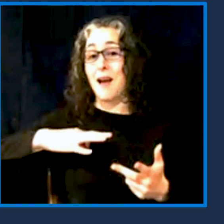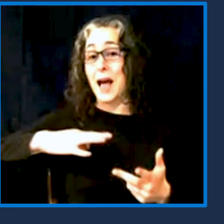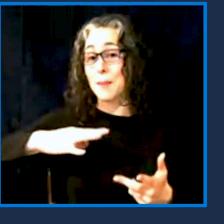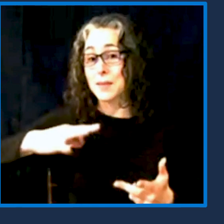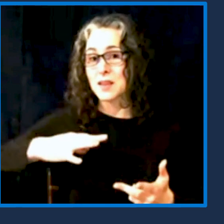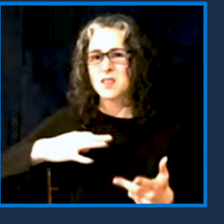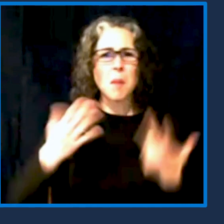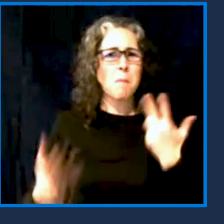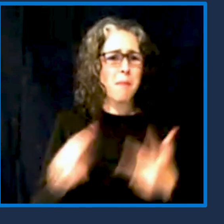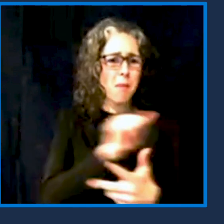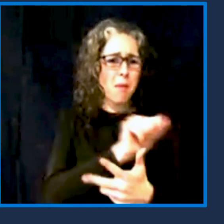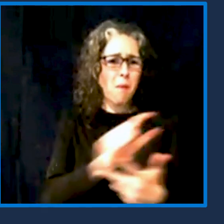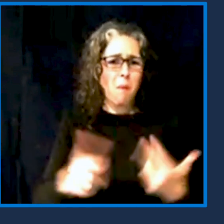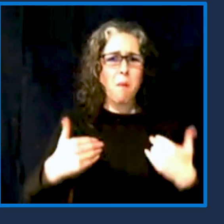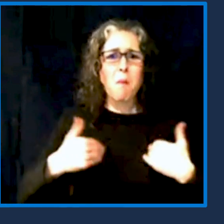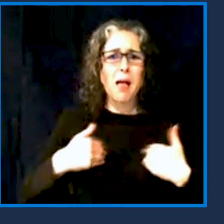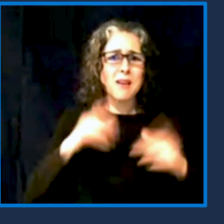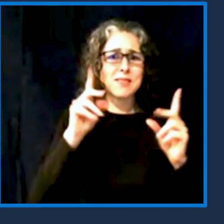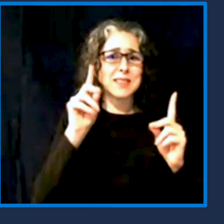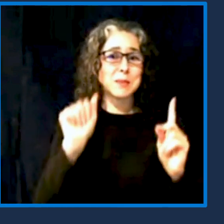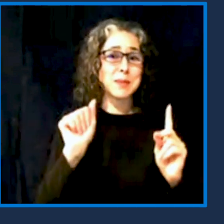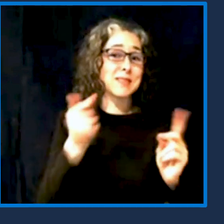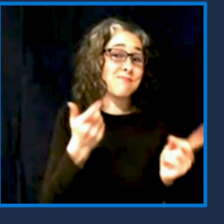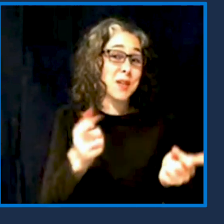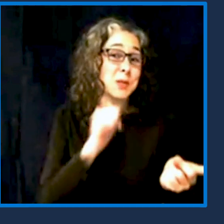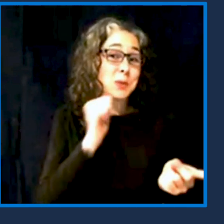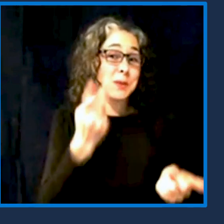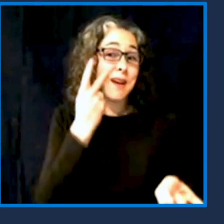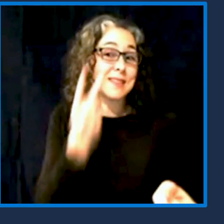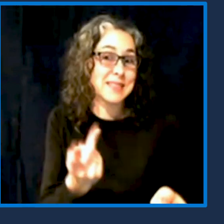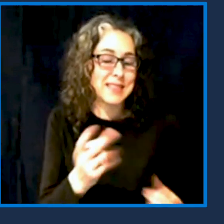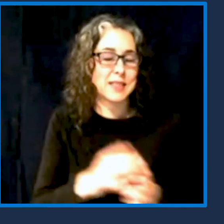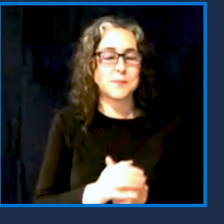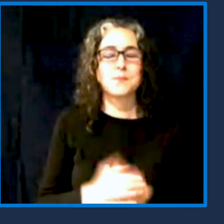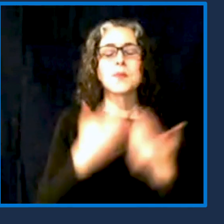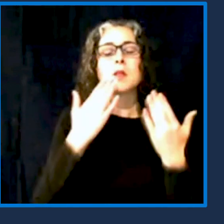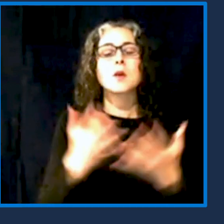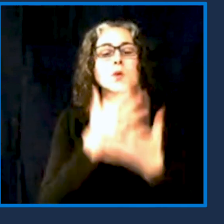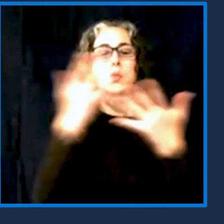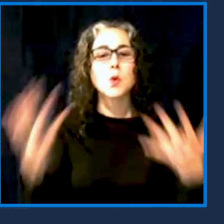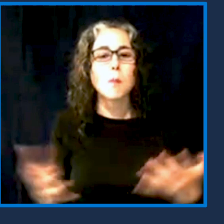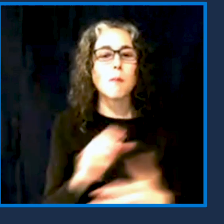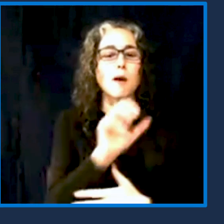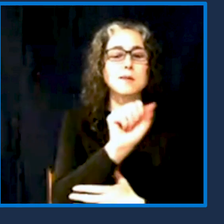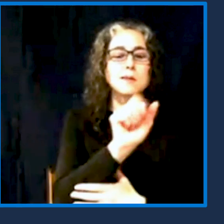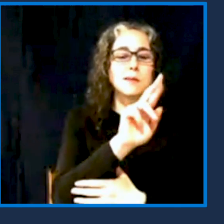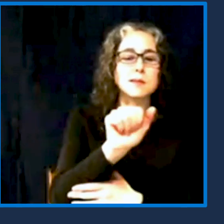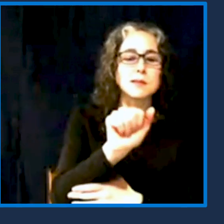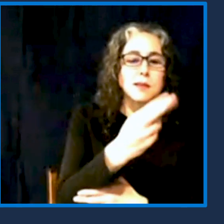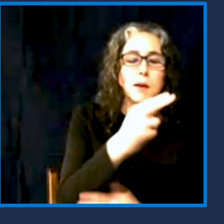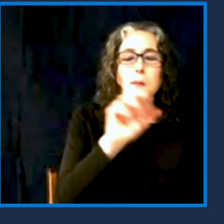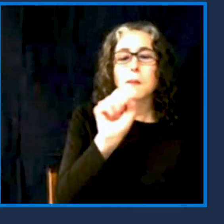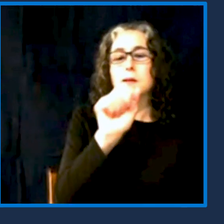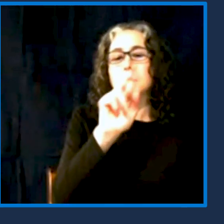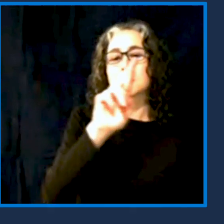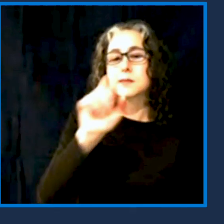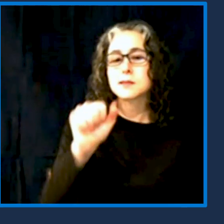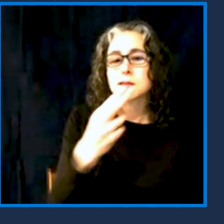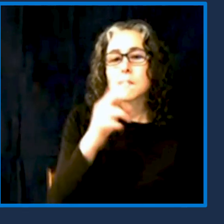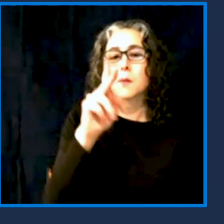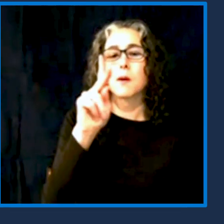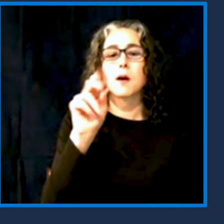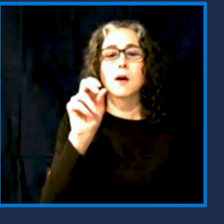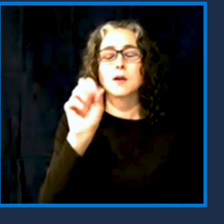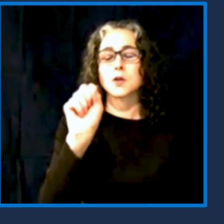can't see. Thank you for joining us, and thank you again to our presenters, Sara, Sonia, Kiran, and Rishabh.